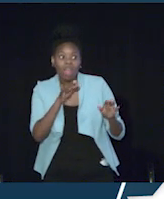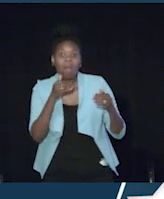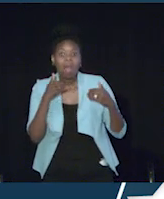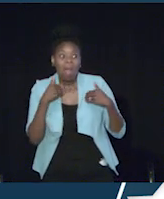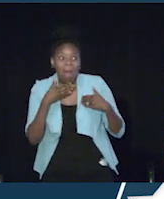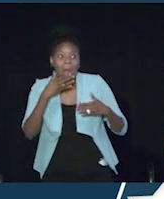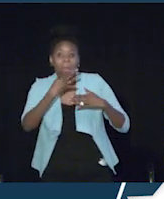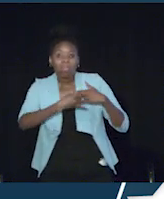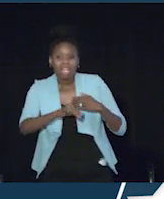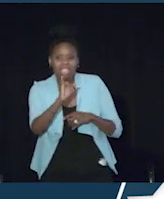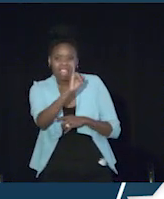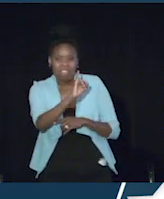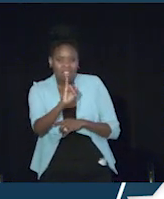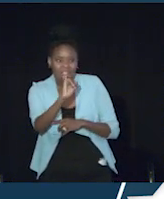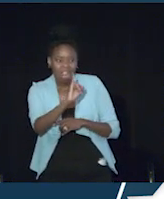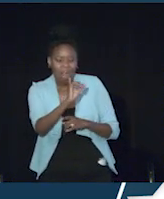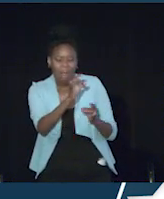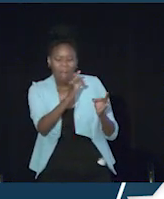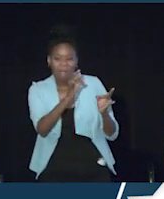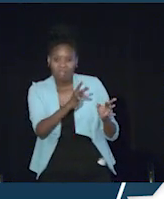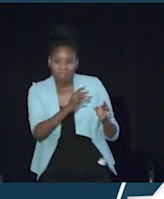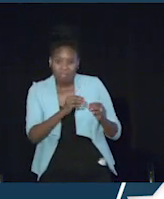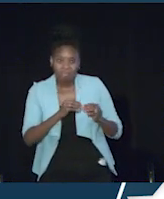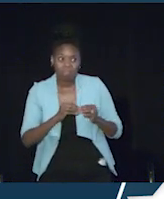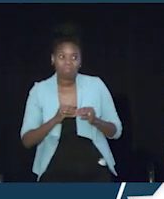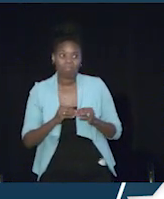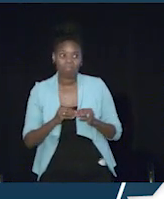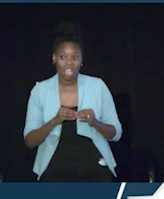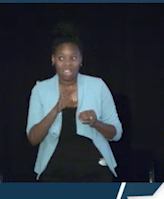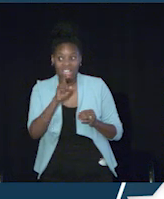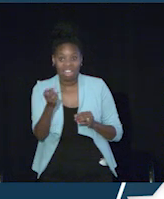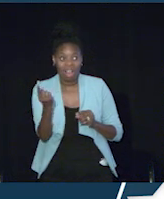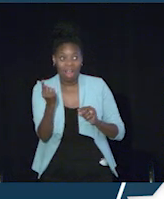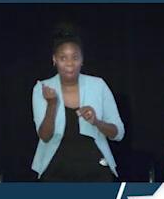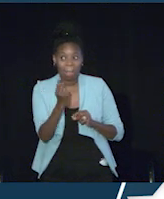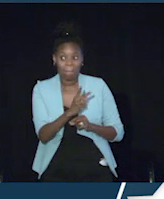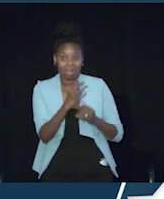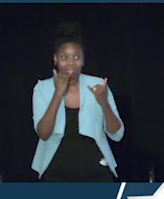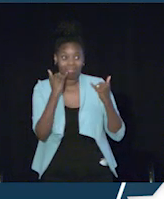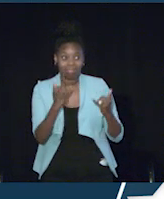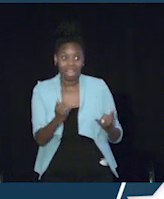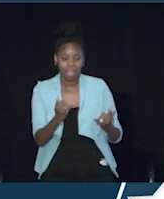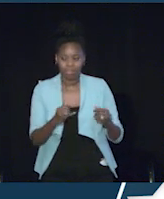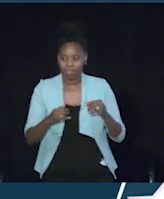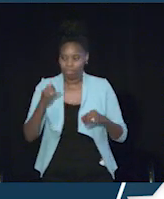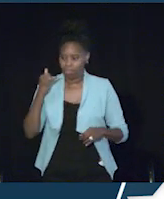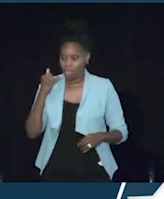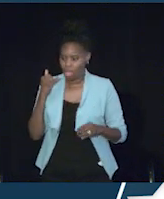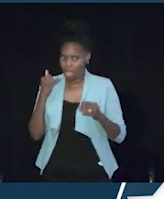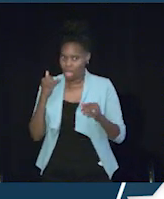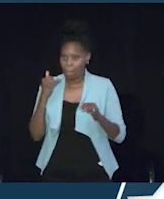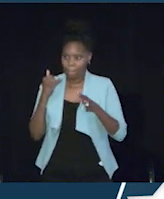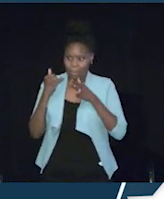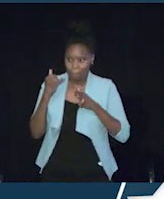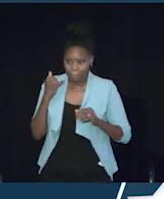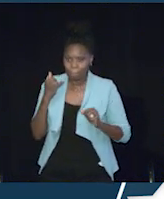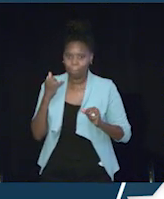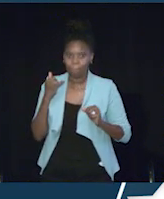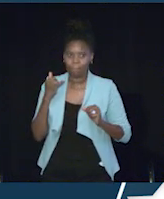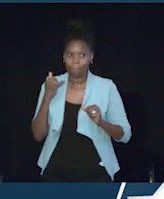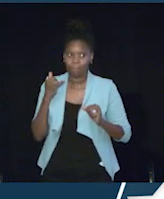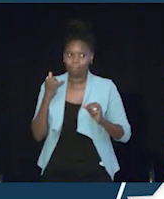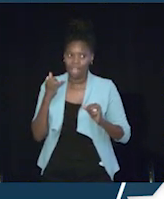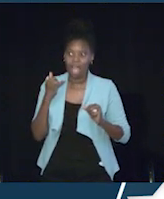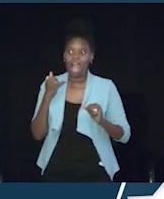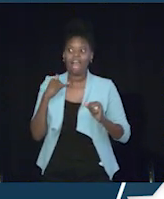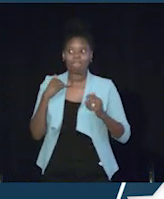infection." And I'm like, "And you need to come in immediately." And I was like, "Well, ma'am, I've been